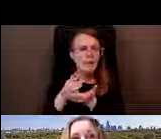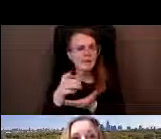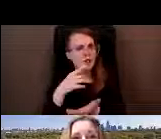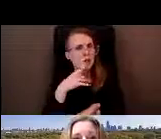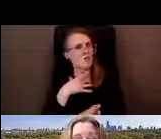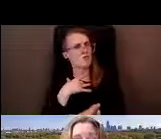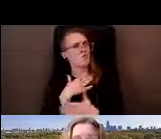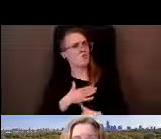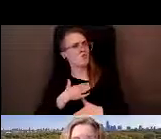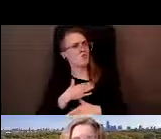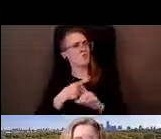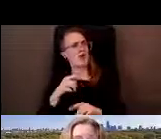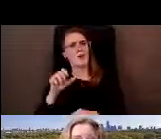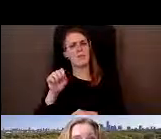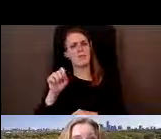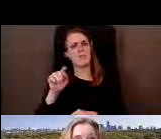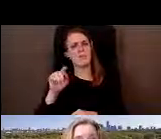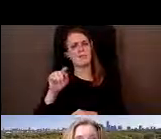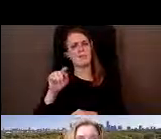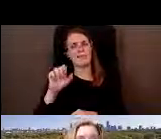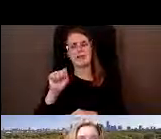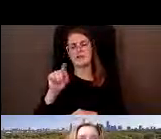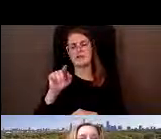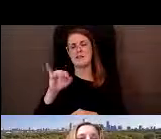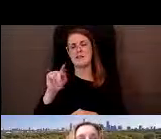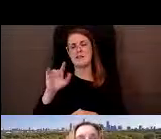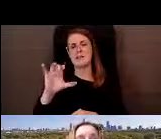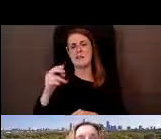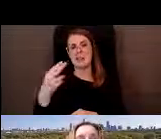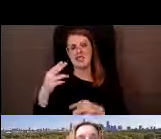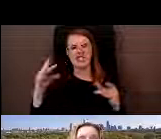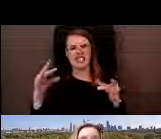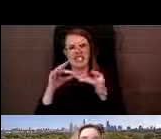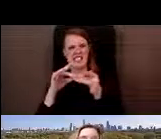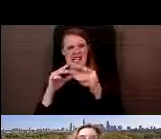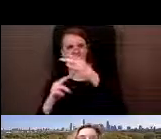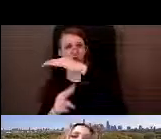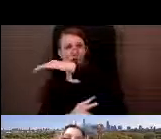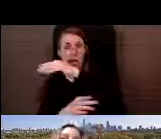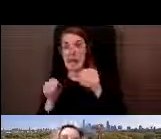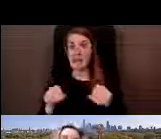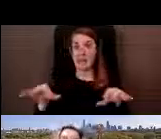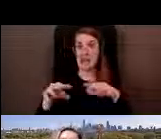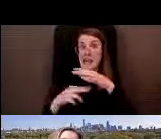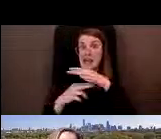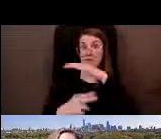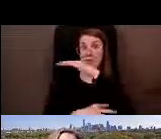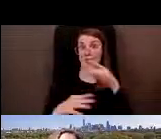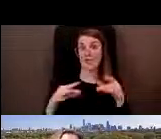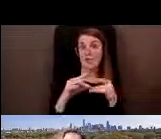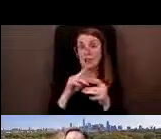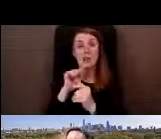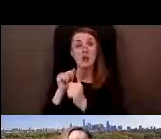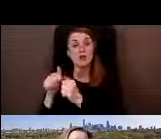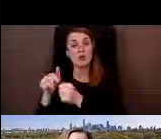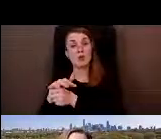or stitched concept? So we have the land bridge, the sports complex at the rugby field, which